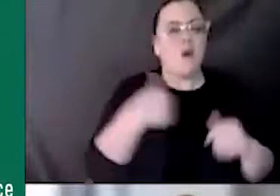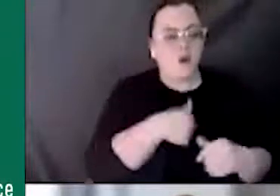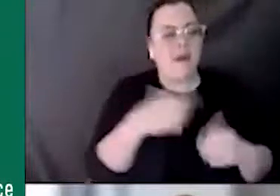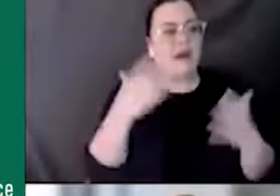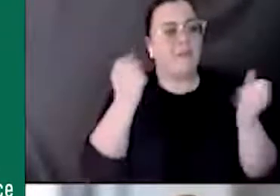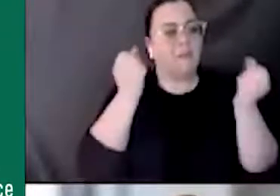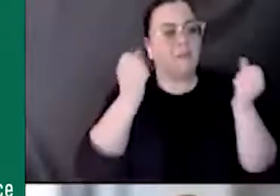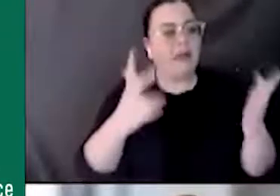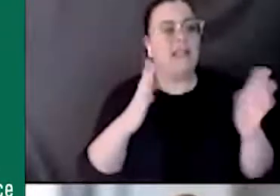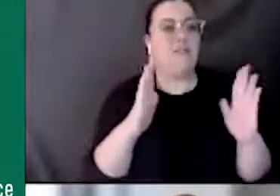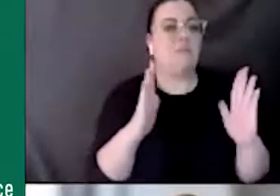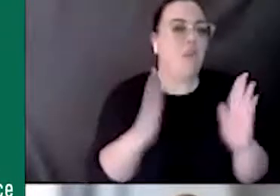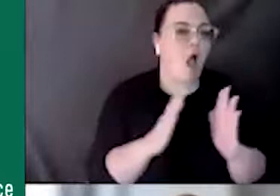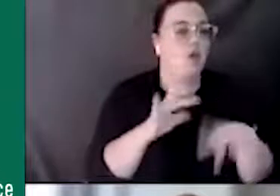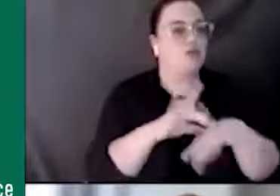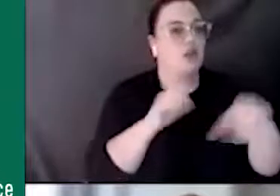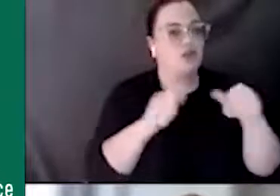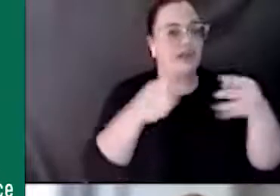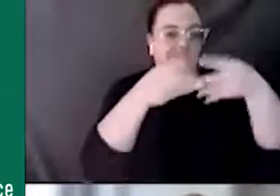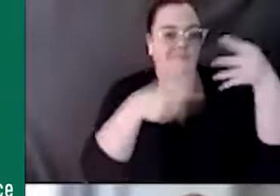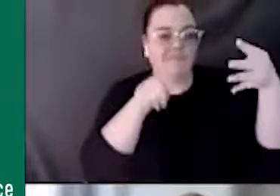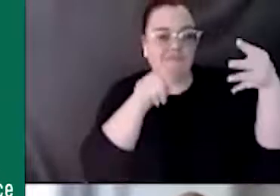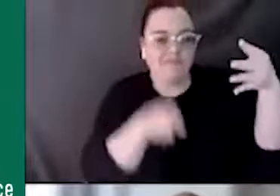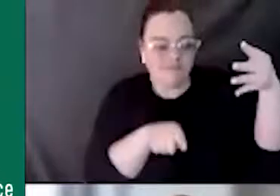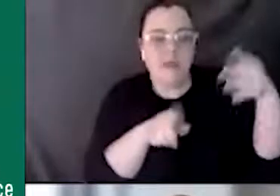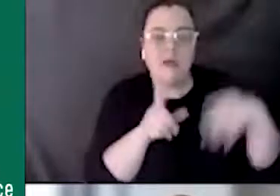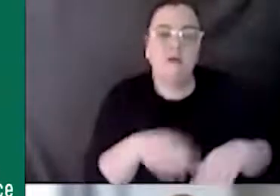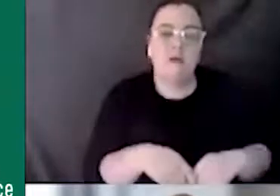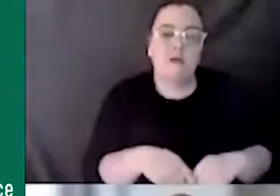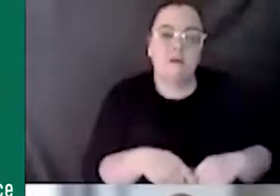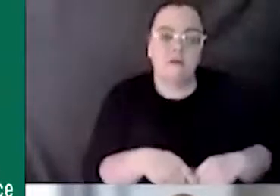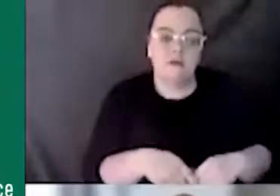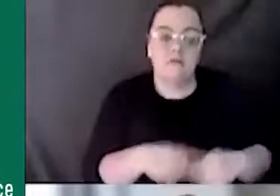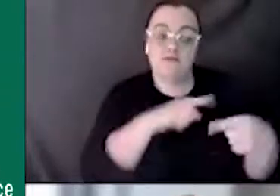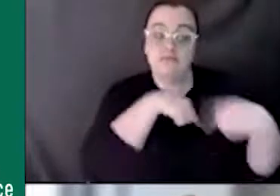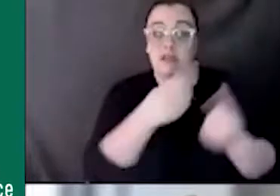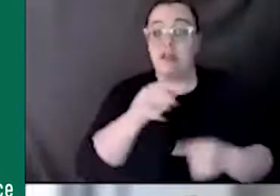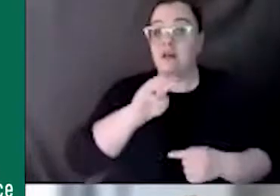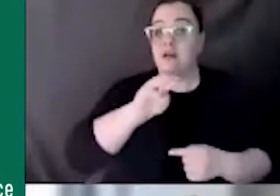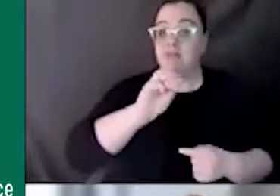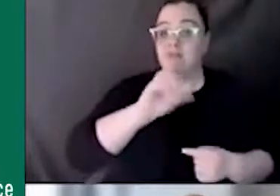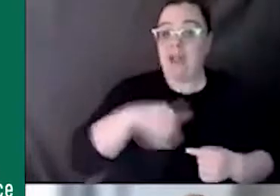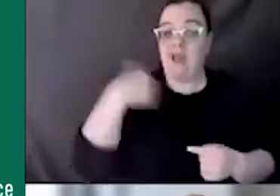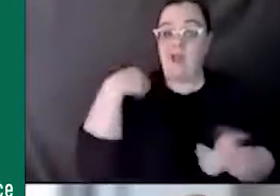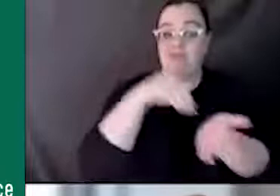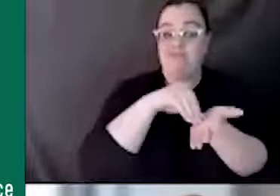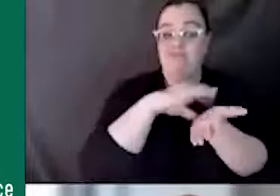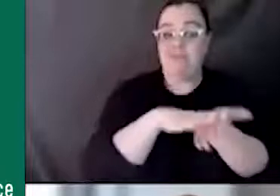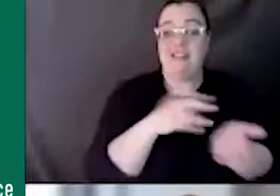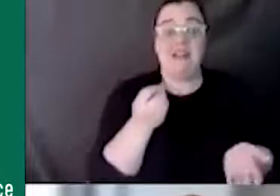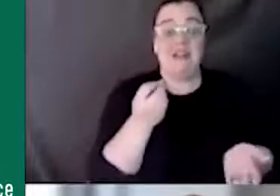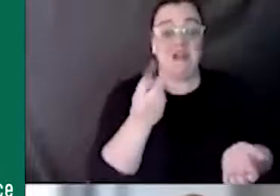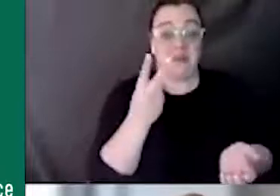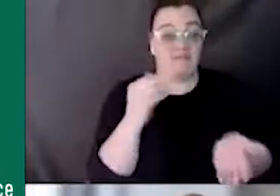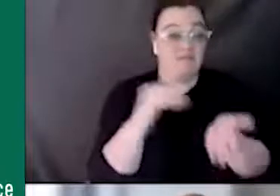the small earthquakes that we normally do. Since May, the USGS has recorded